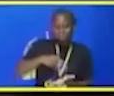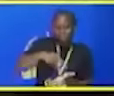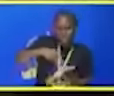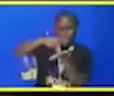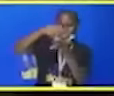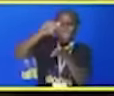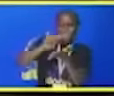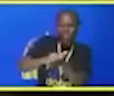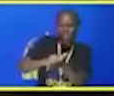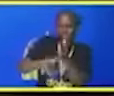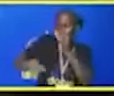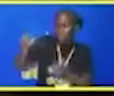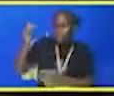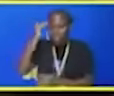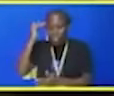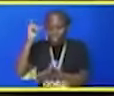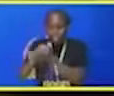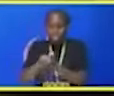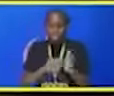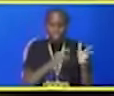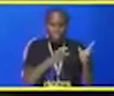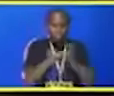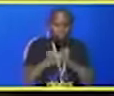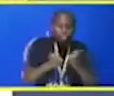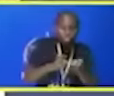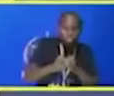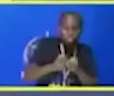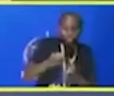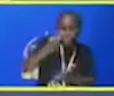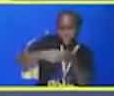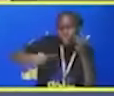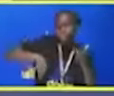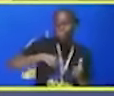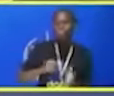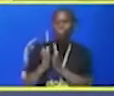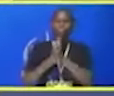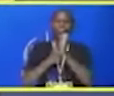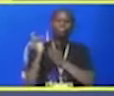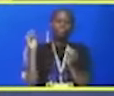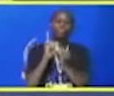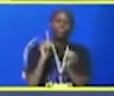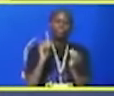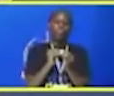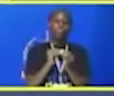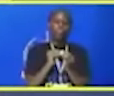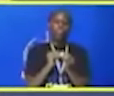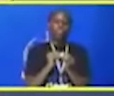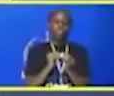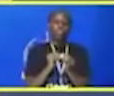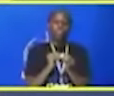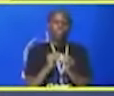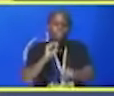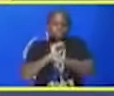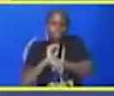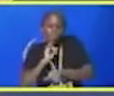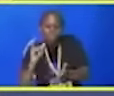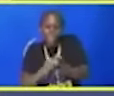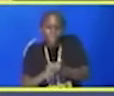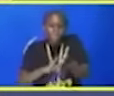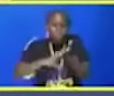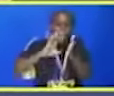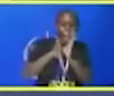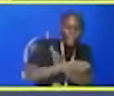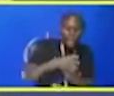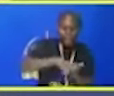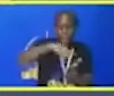that we desire. Your assignment is that in learning God, you become challenged tonight that the